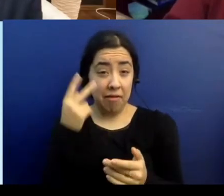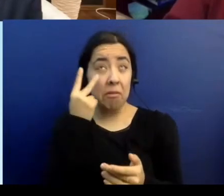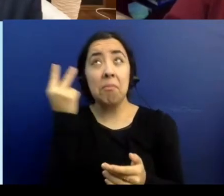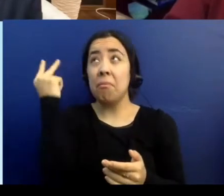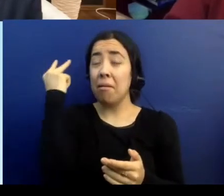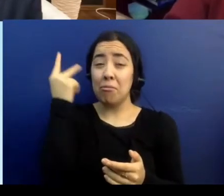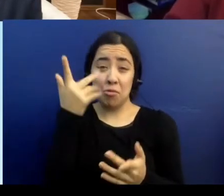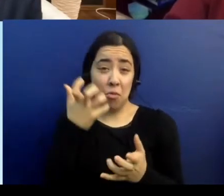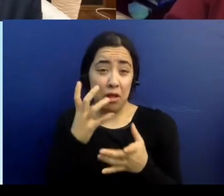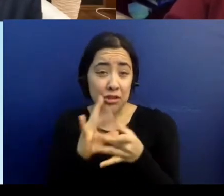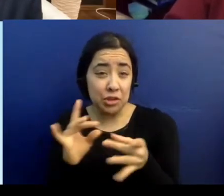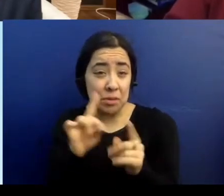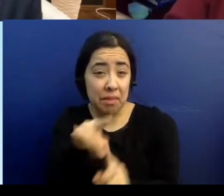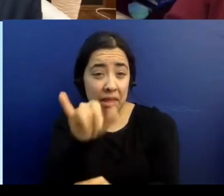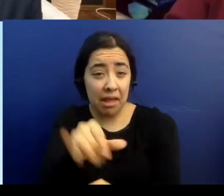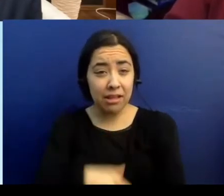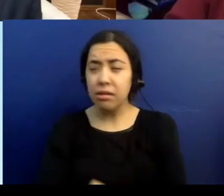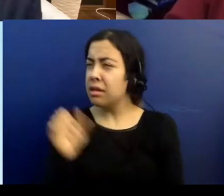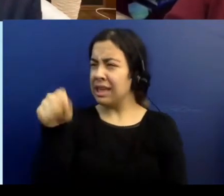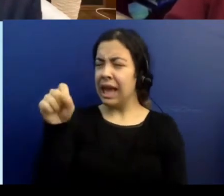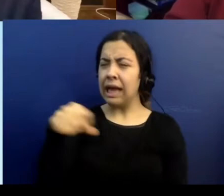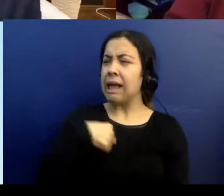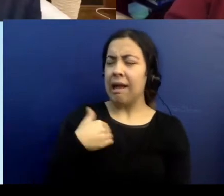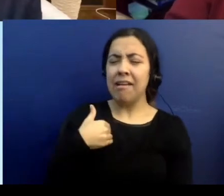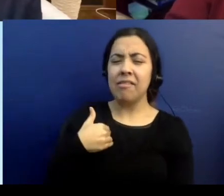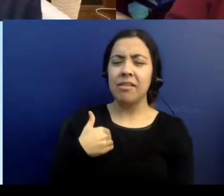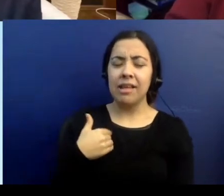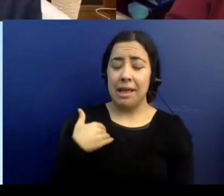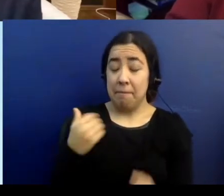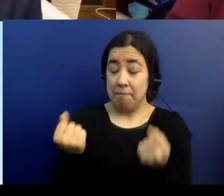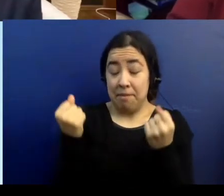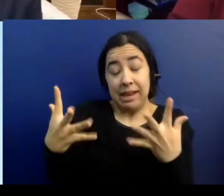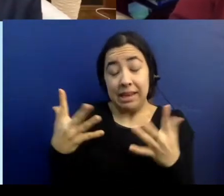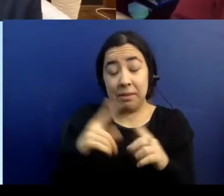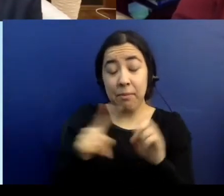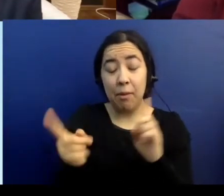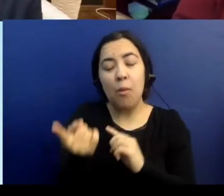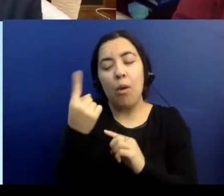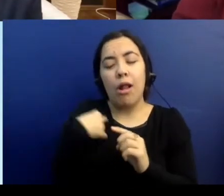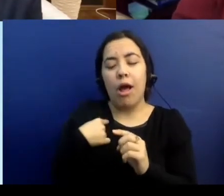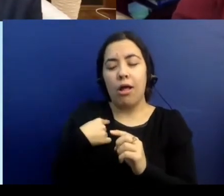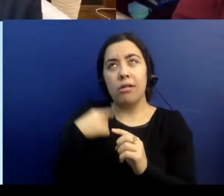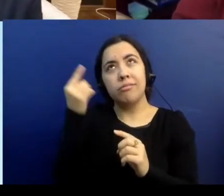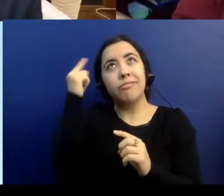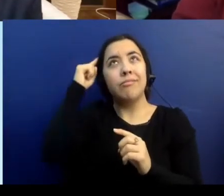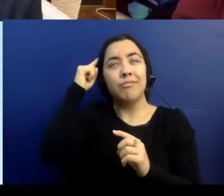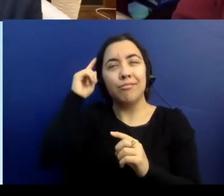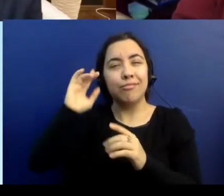I do. And there are, again, are many, but one that I will share is this,